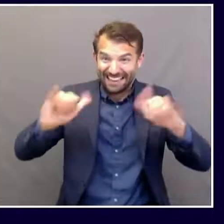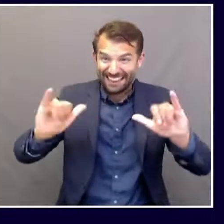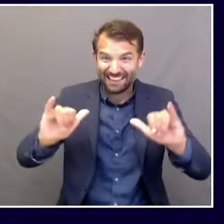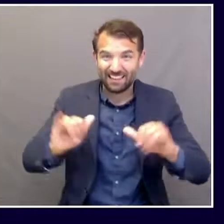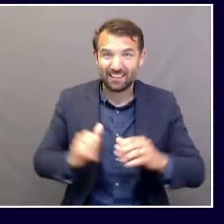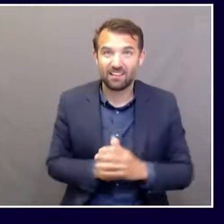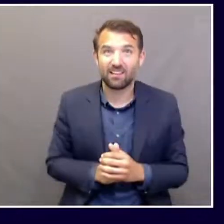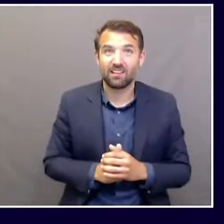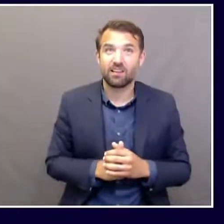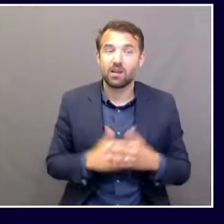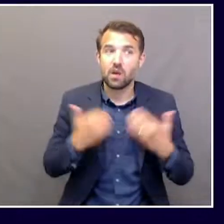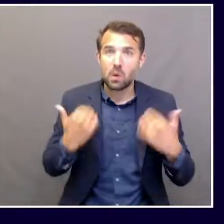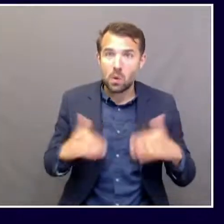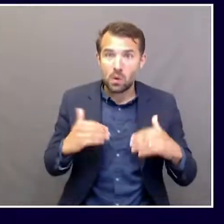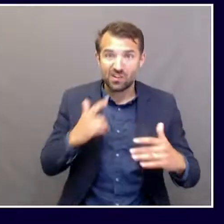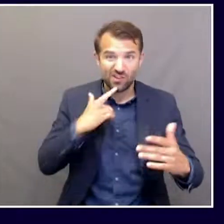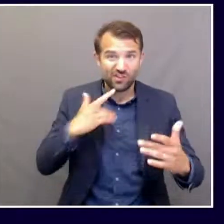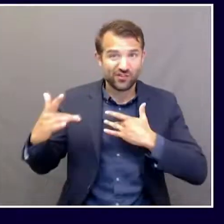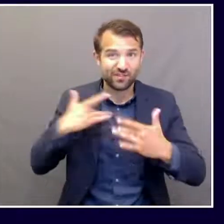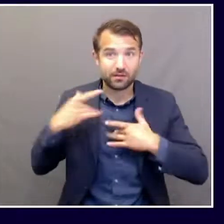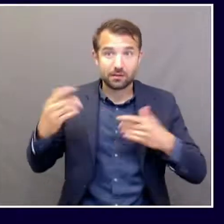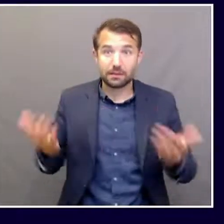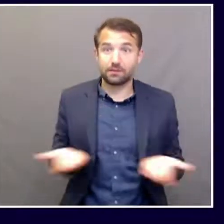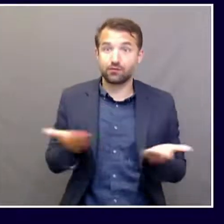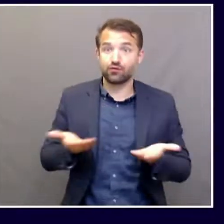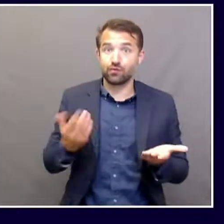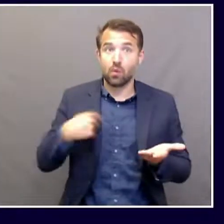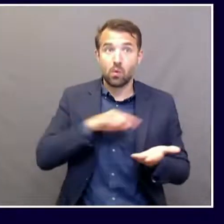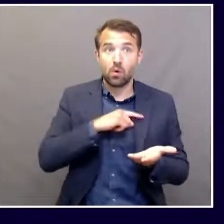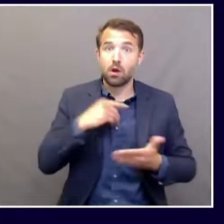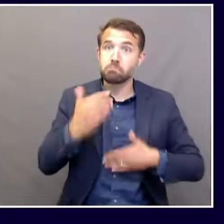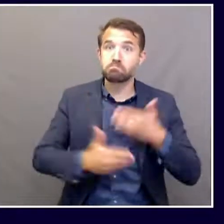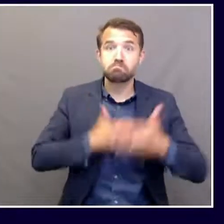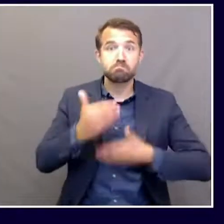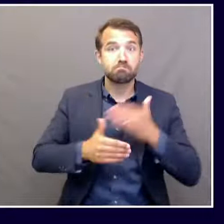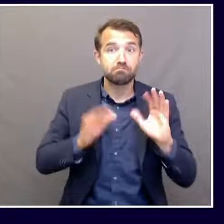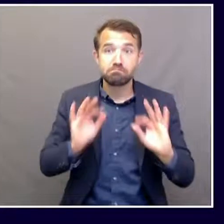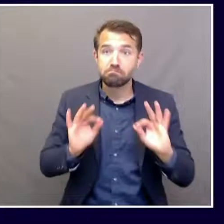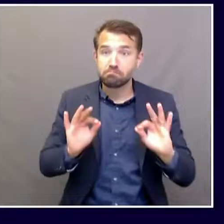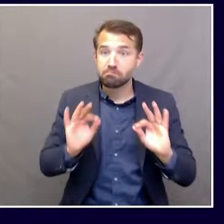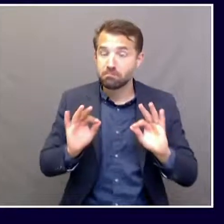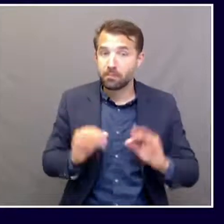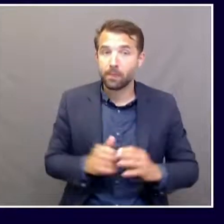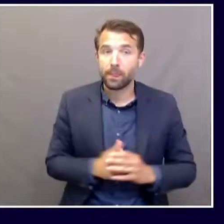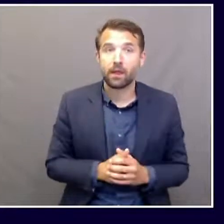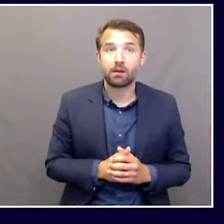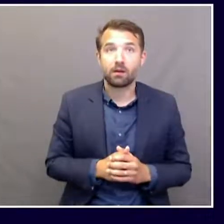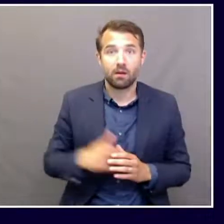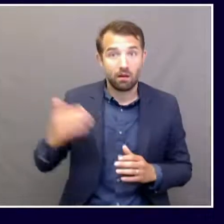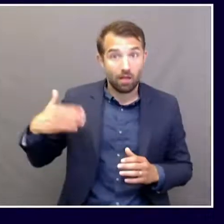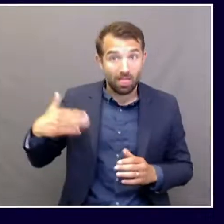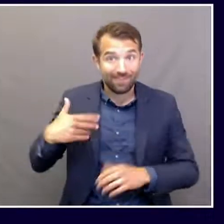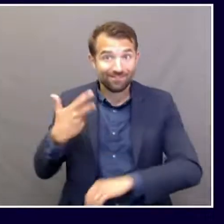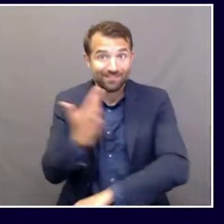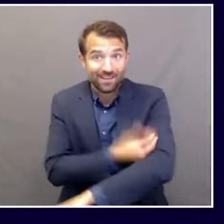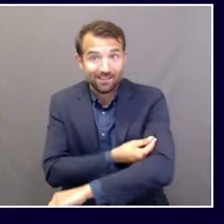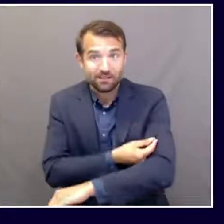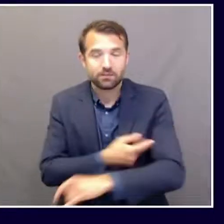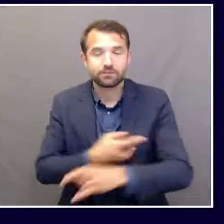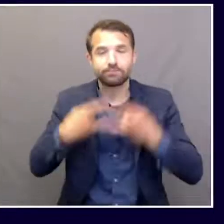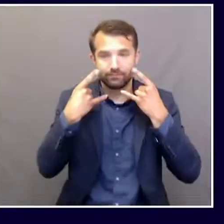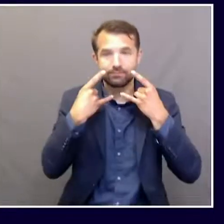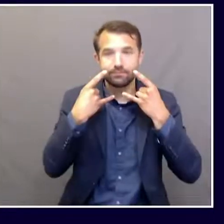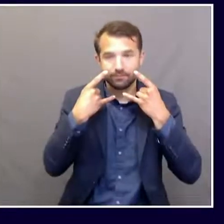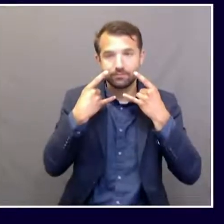Blair, for those who are unvaccinated, wearing a mask is still a good idea because they could potentially,